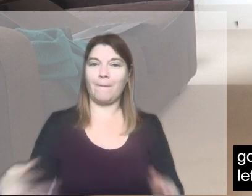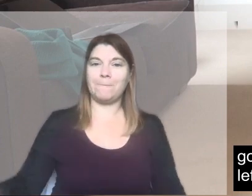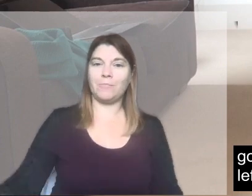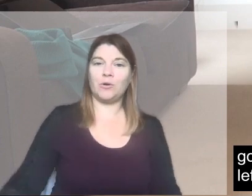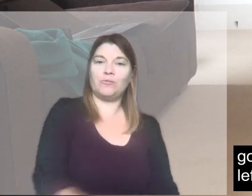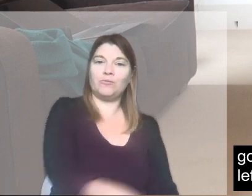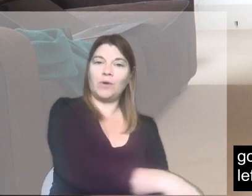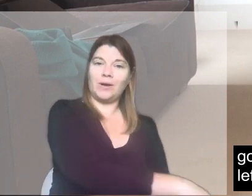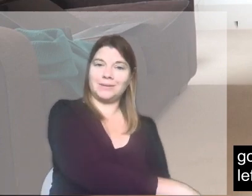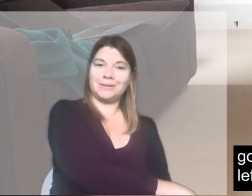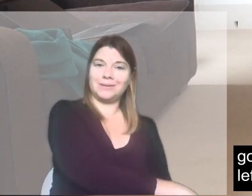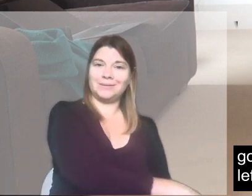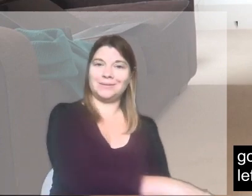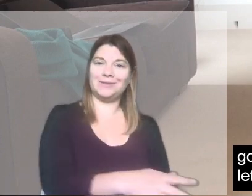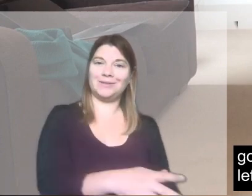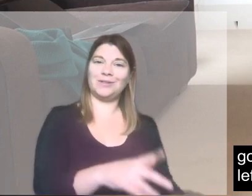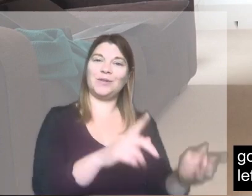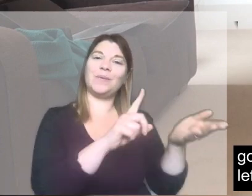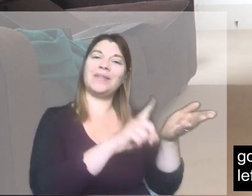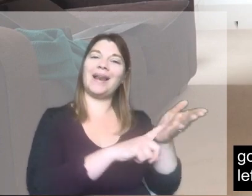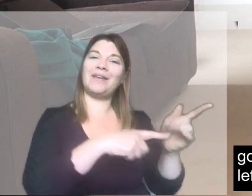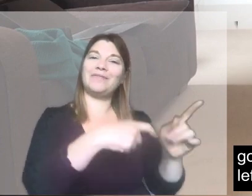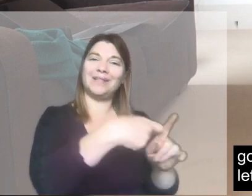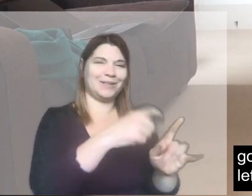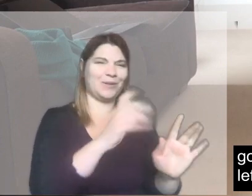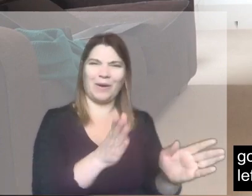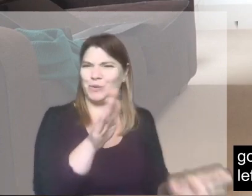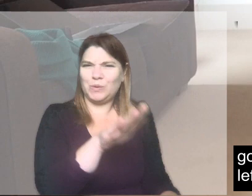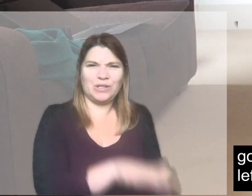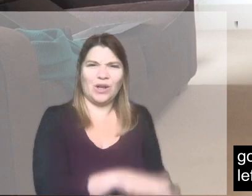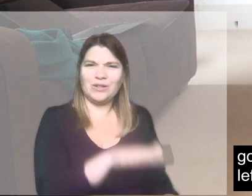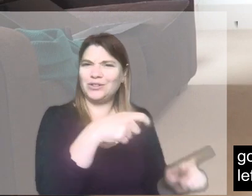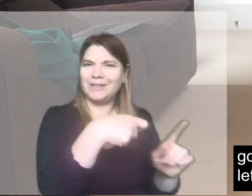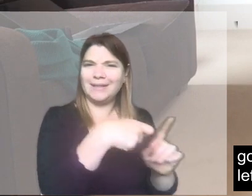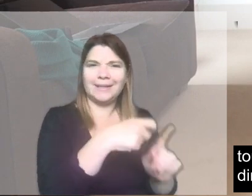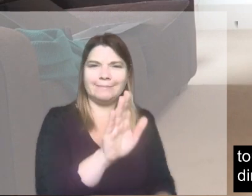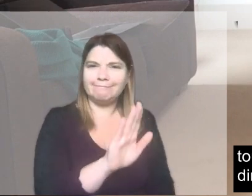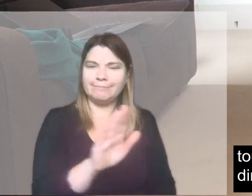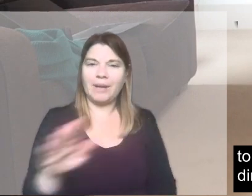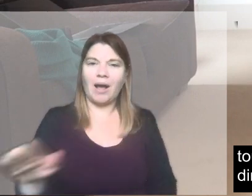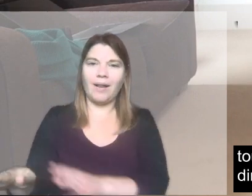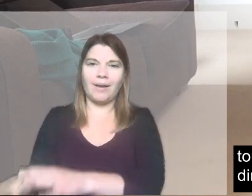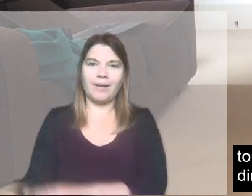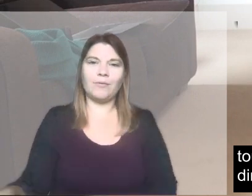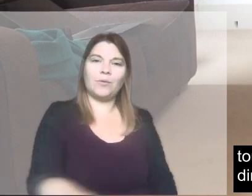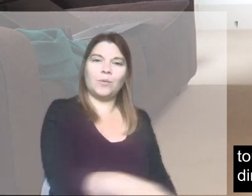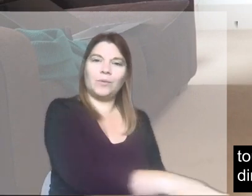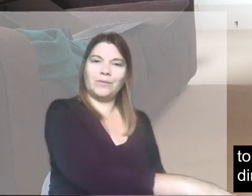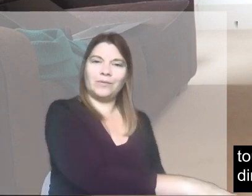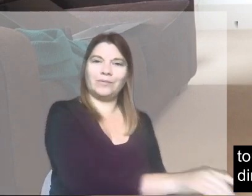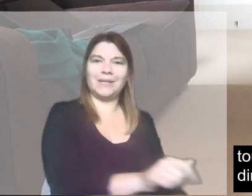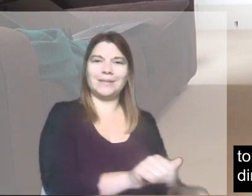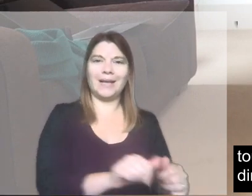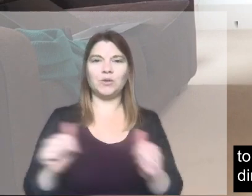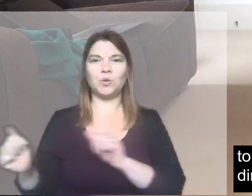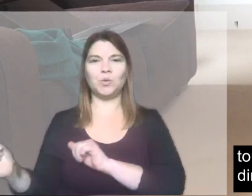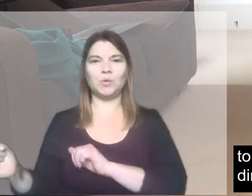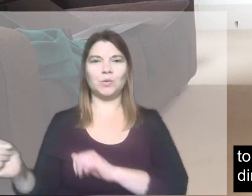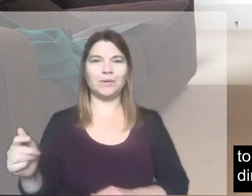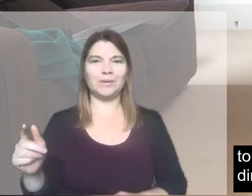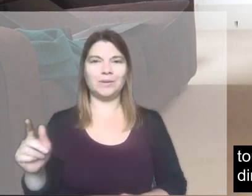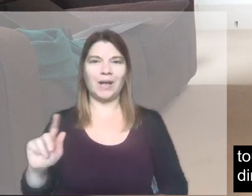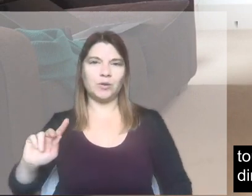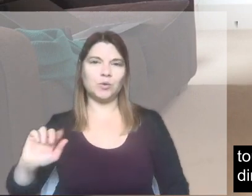right arm over to the left knee. It doesn't have to touch the knee, but it's going in that direction. So you